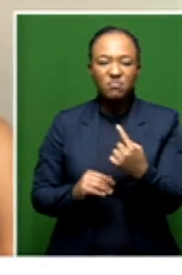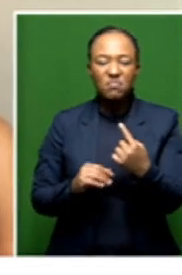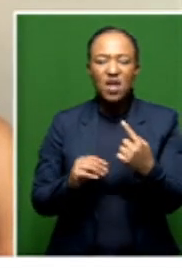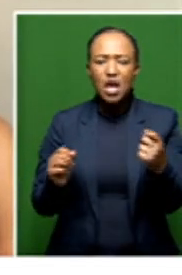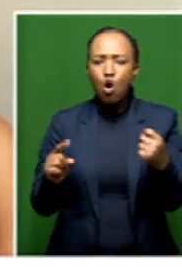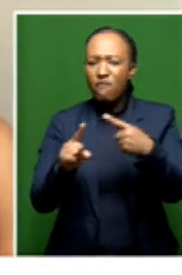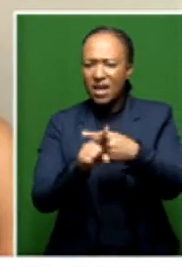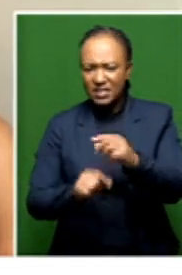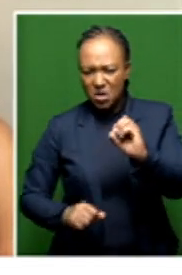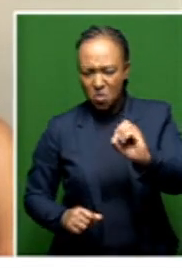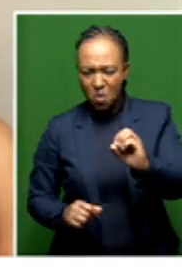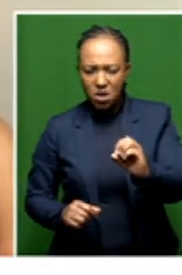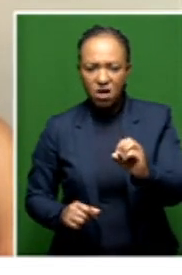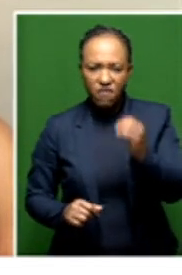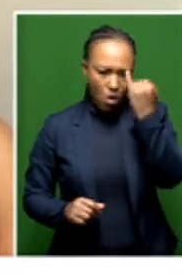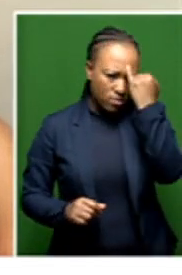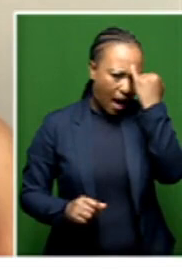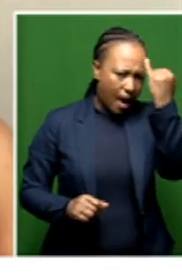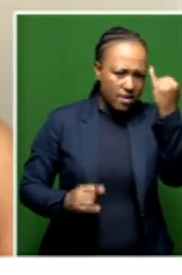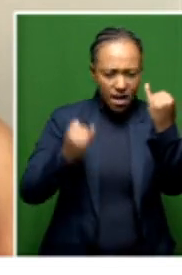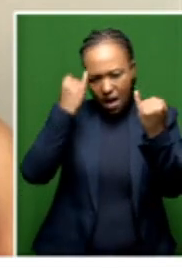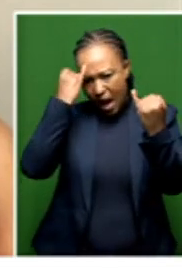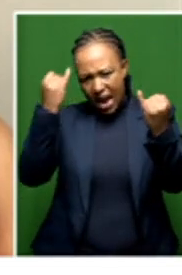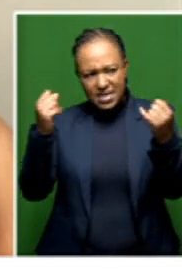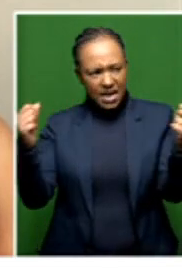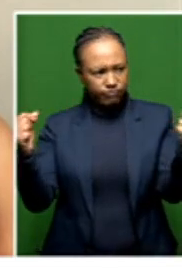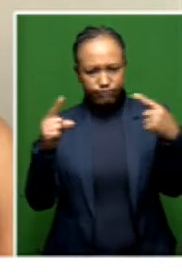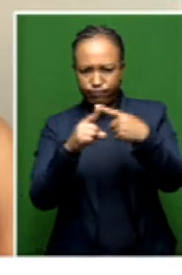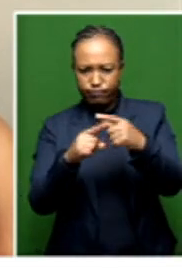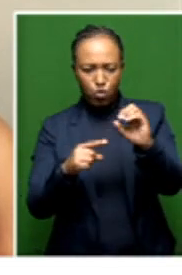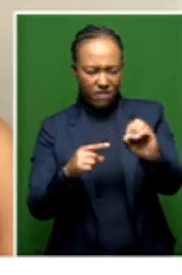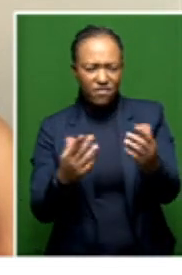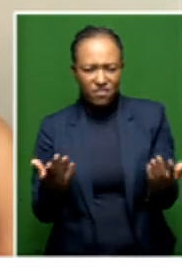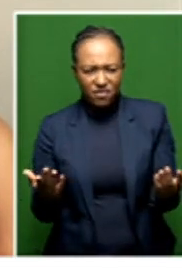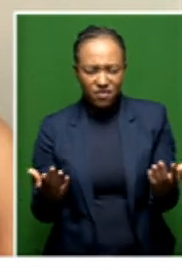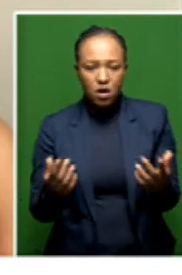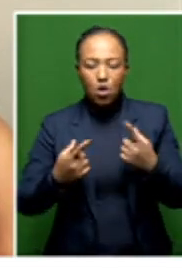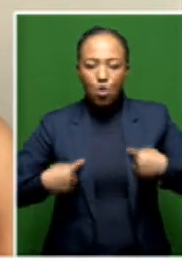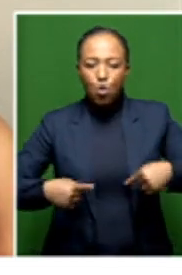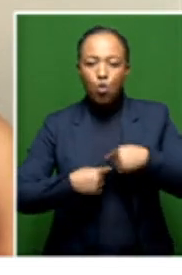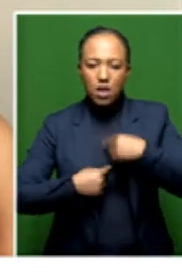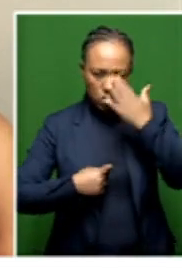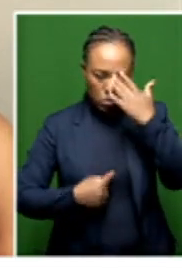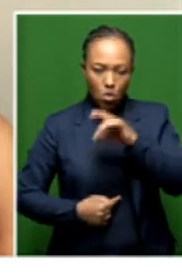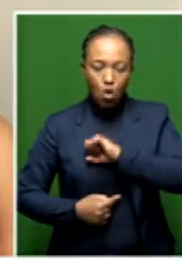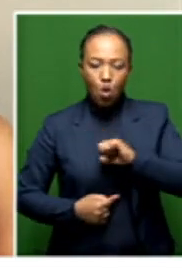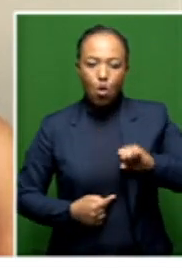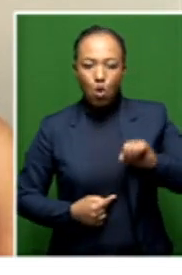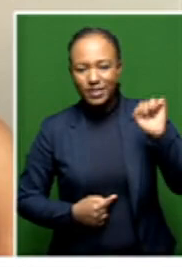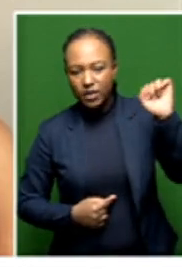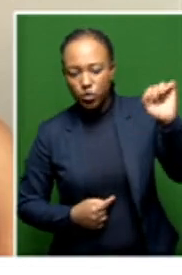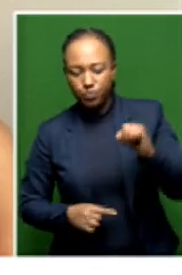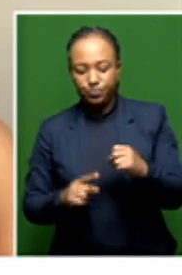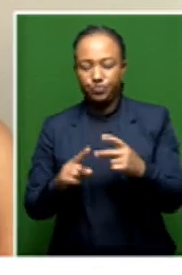in terms of the ideological positions and what ultimately plays out. We know Cosatu is on record, as is the